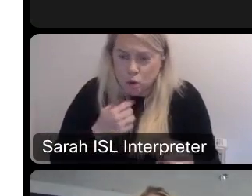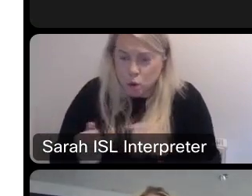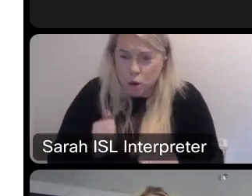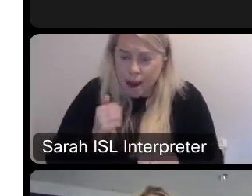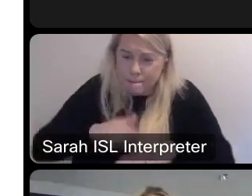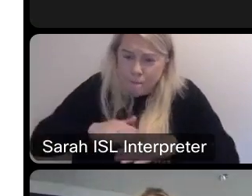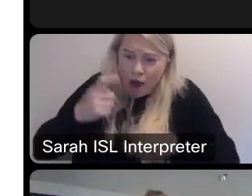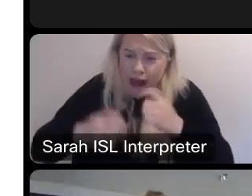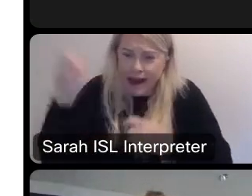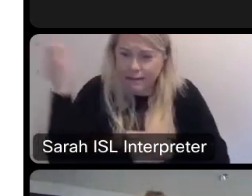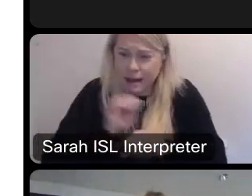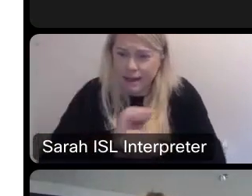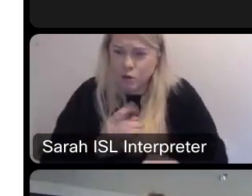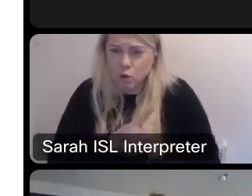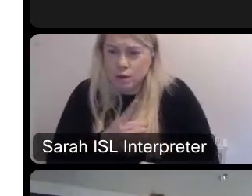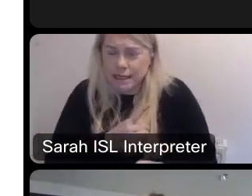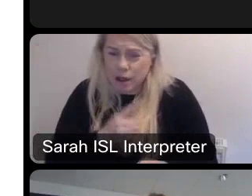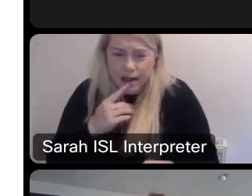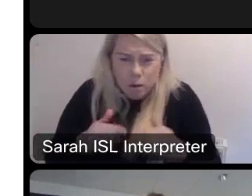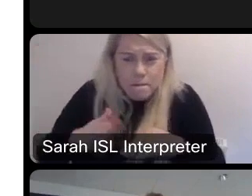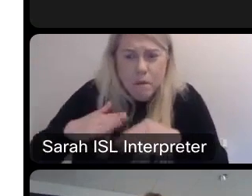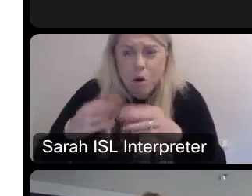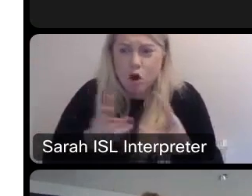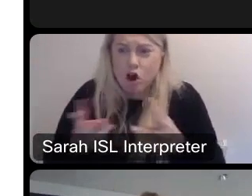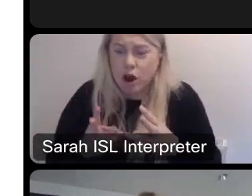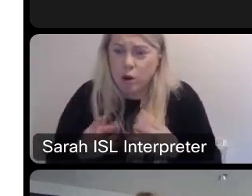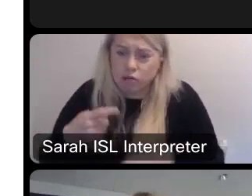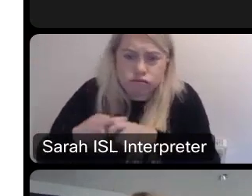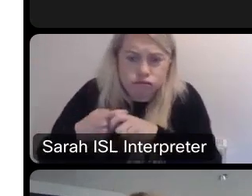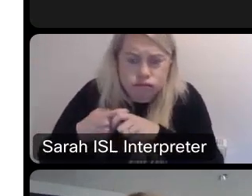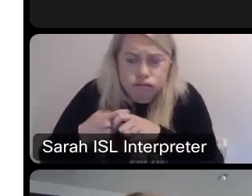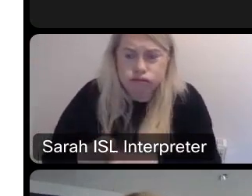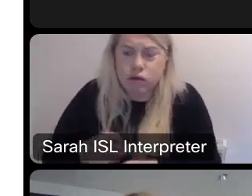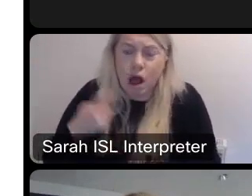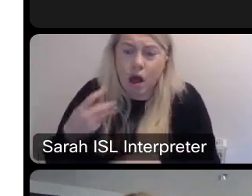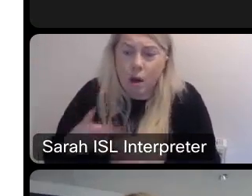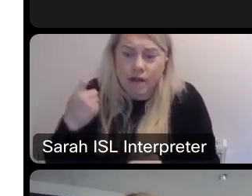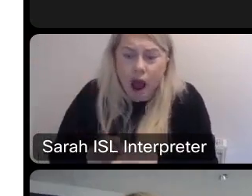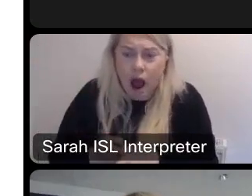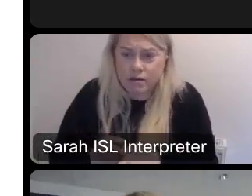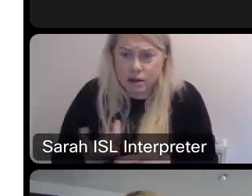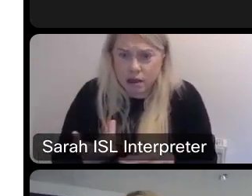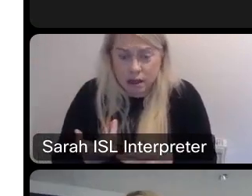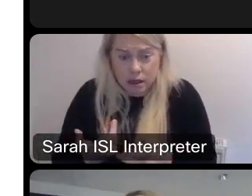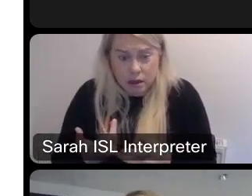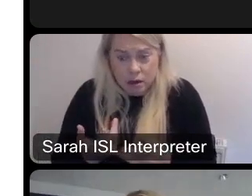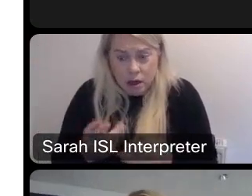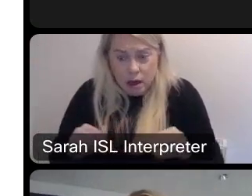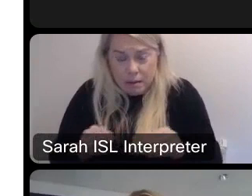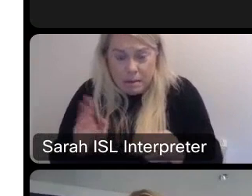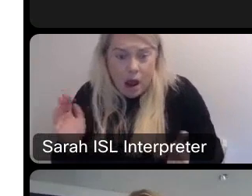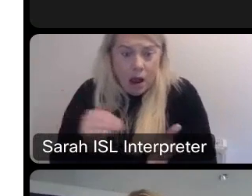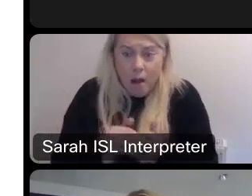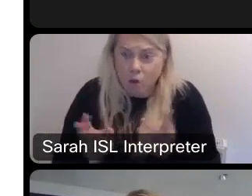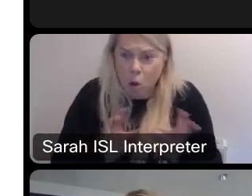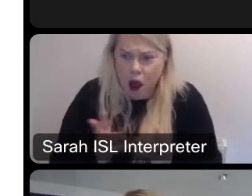their duties. And as we always say, nobody comes to work to be involved in an incident for harm to occur. But